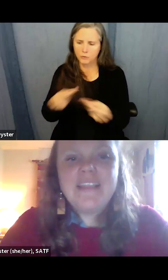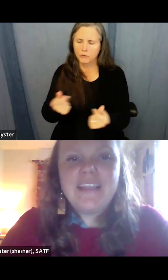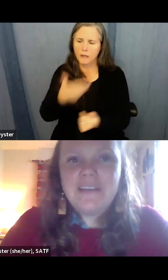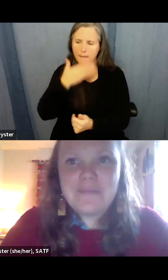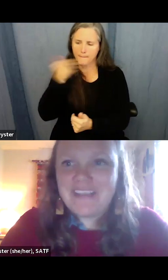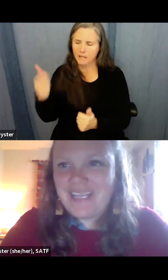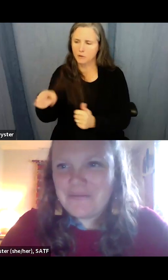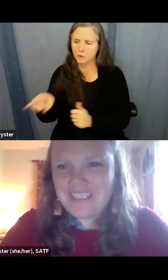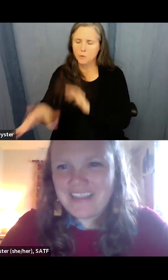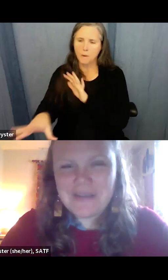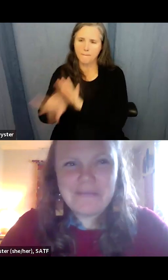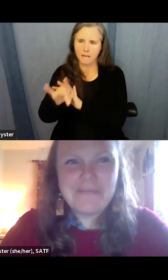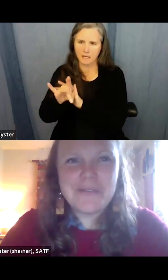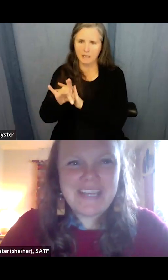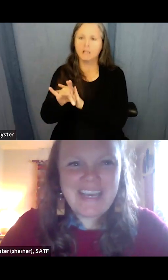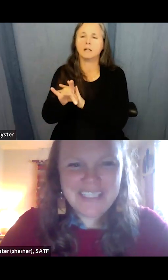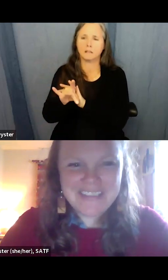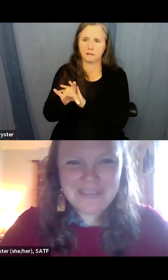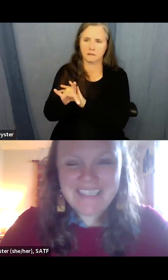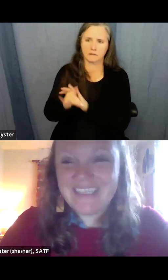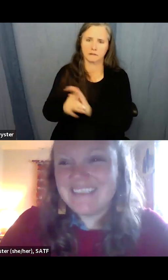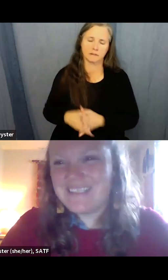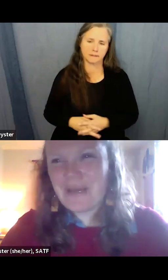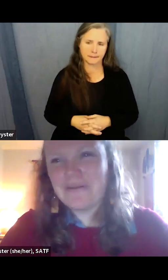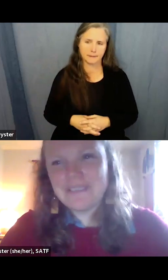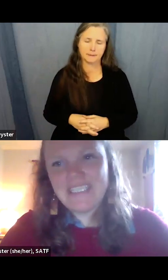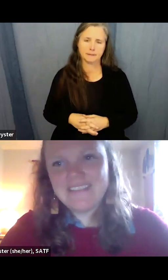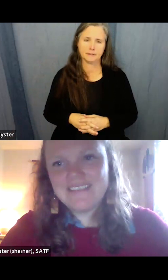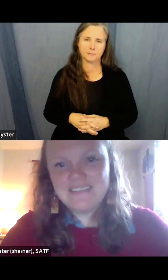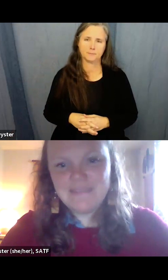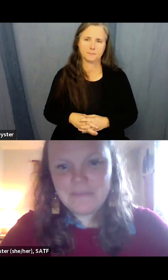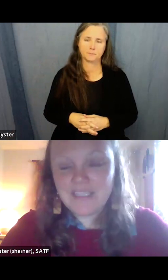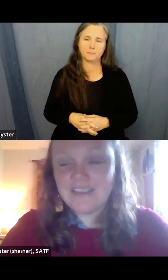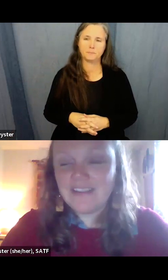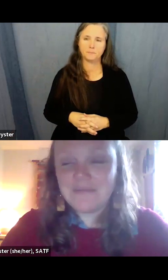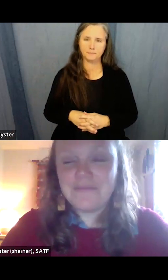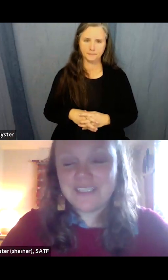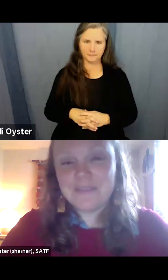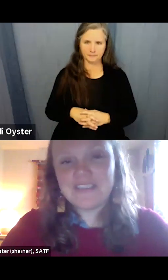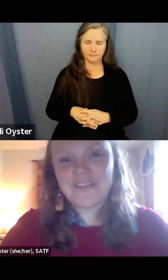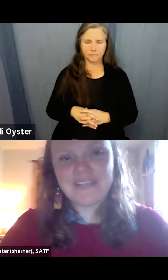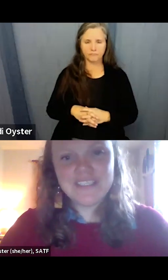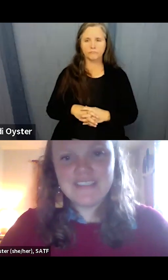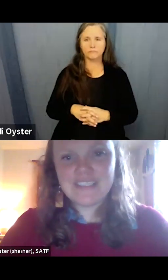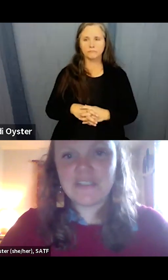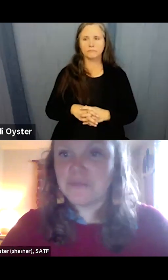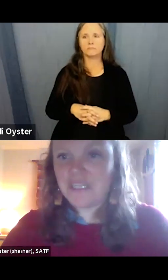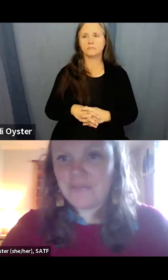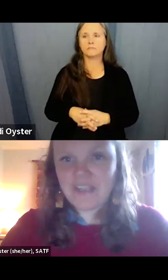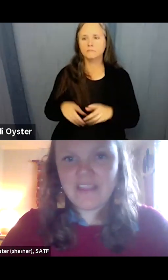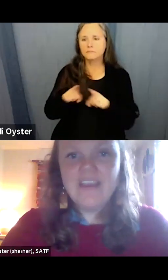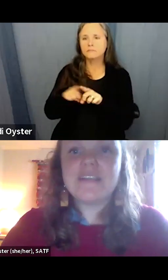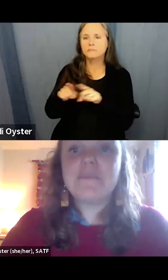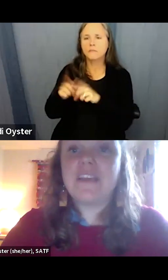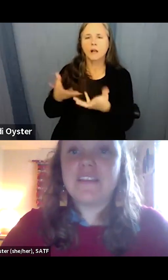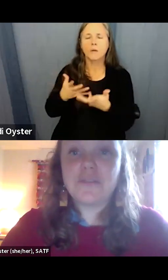And then the big key one that I think most advocates would say is empowering the victims and survivors that they are working